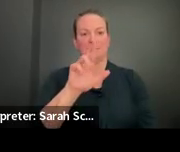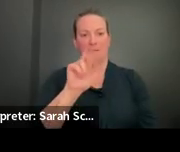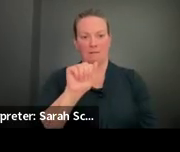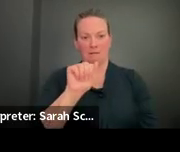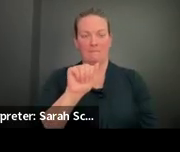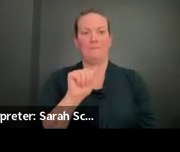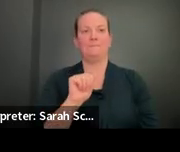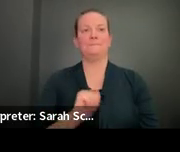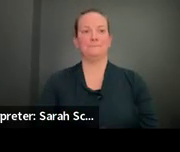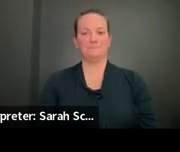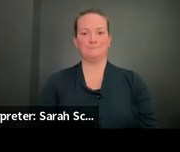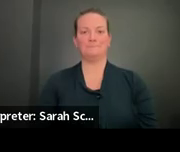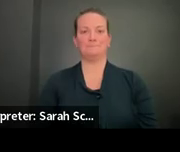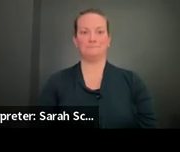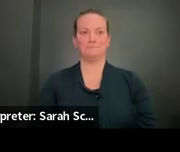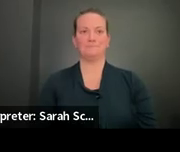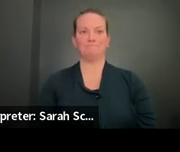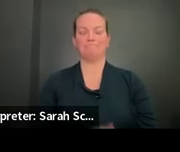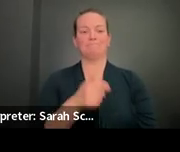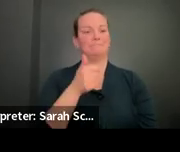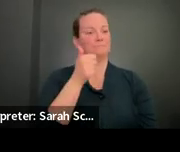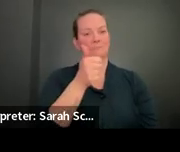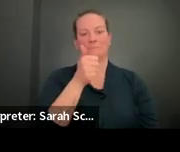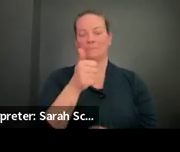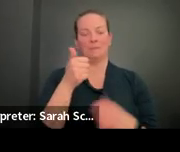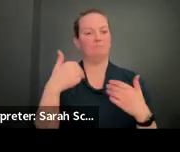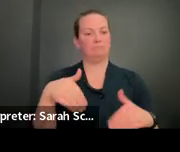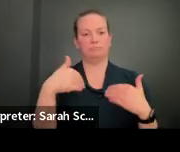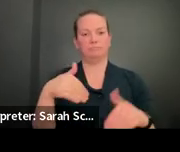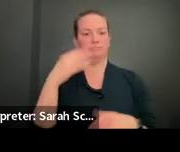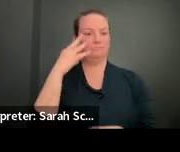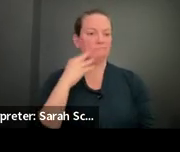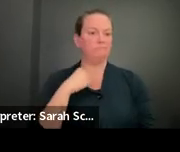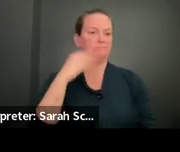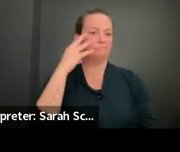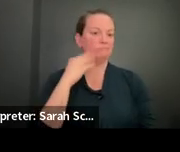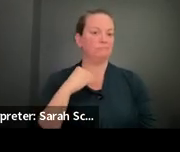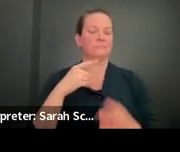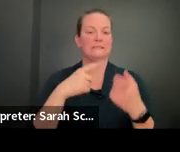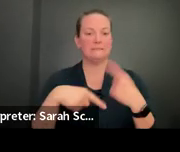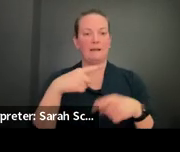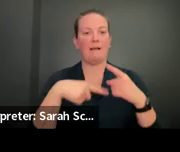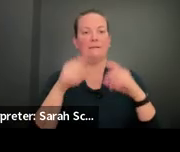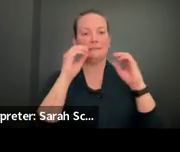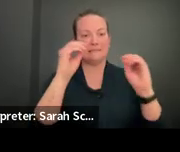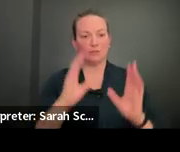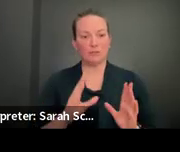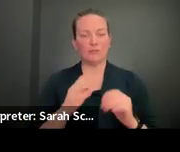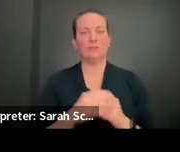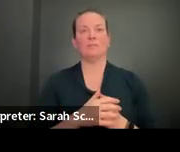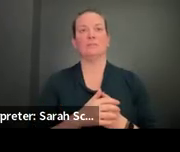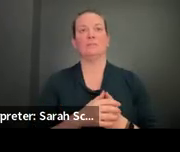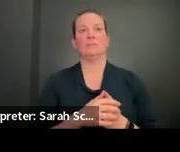Sara. She's an extremely experienced sign language teacher. She